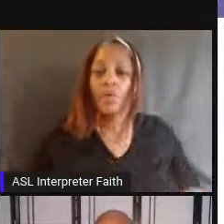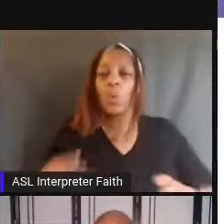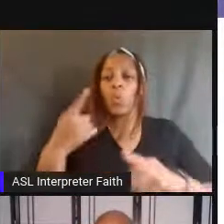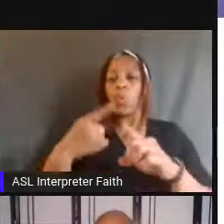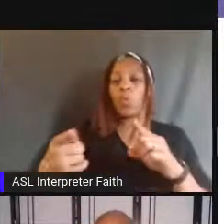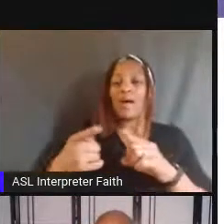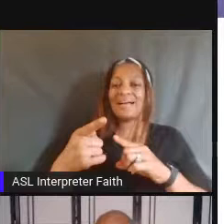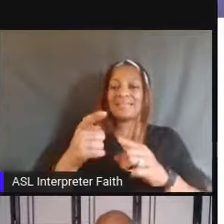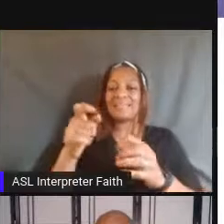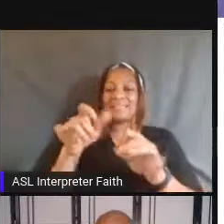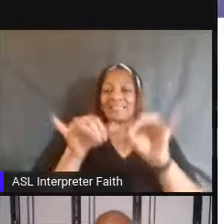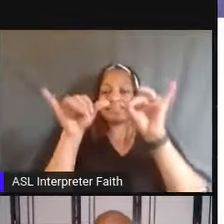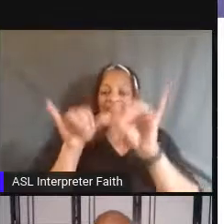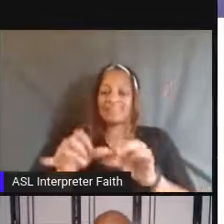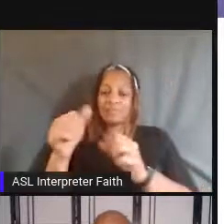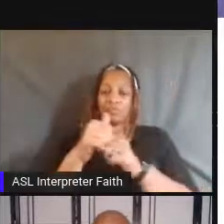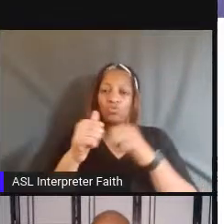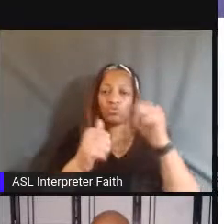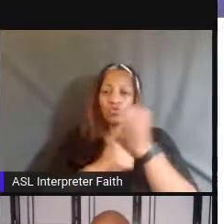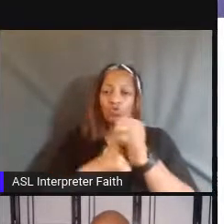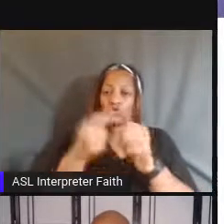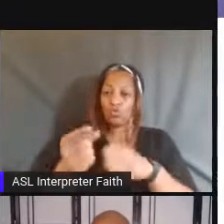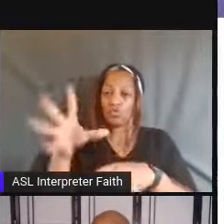you participate in,